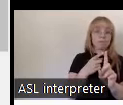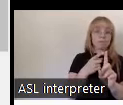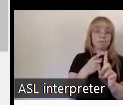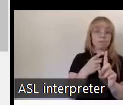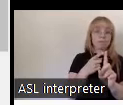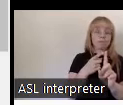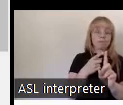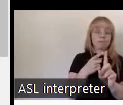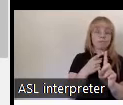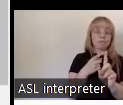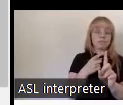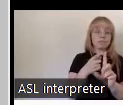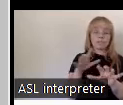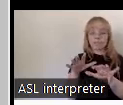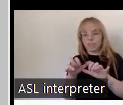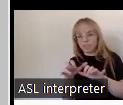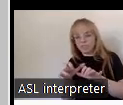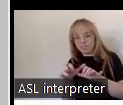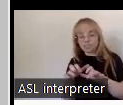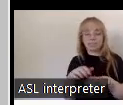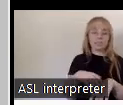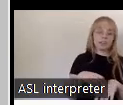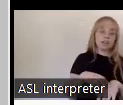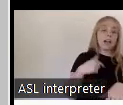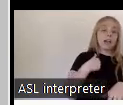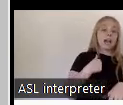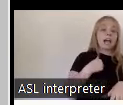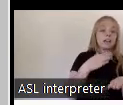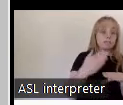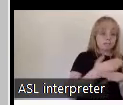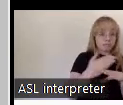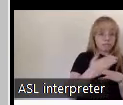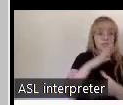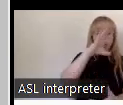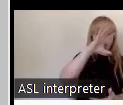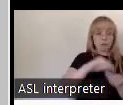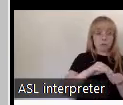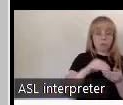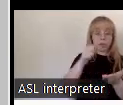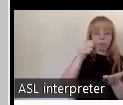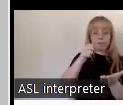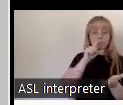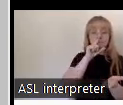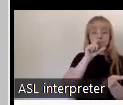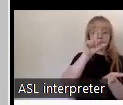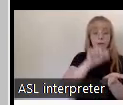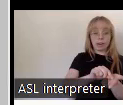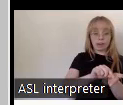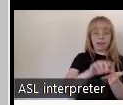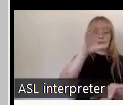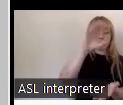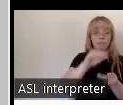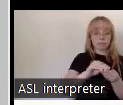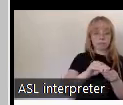complete these activities. I can then share them as a bundle or print them out as a bundle. I